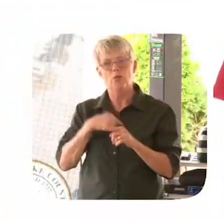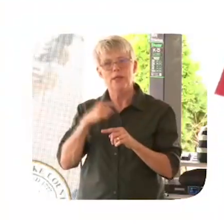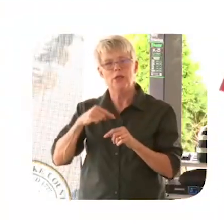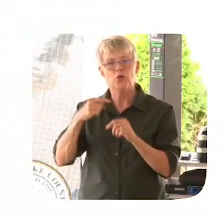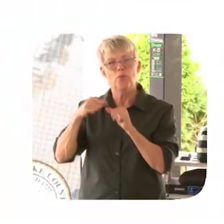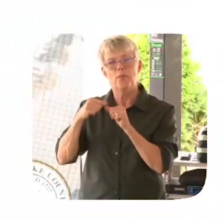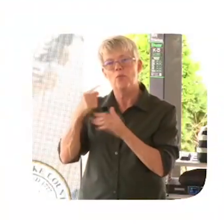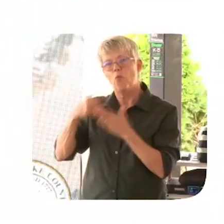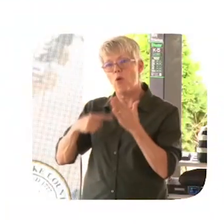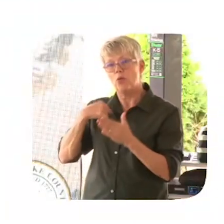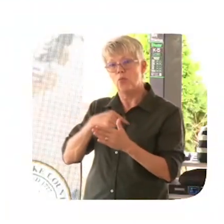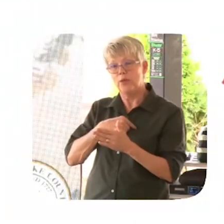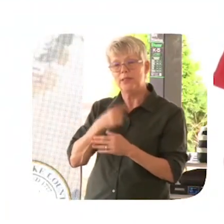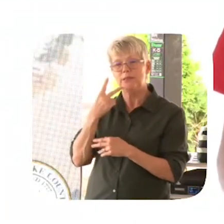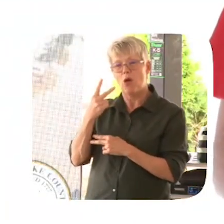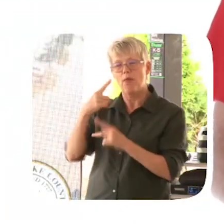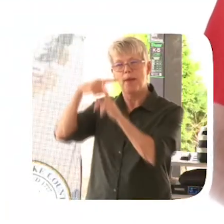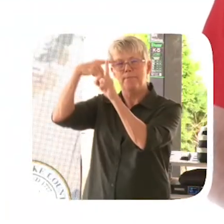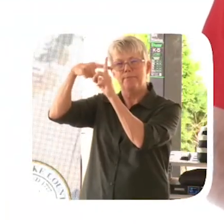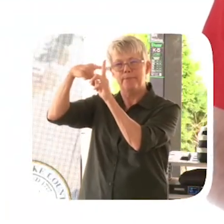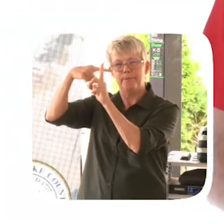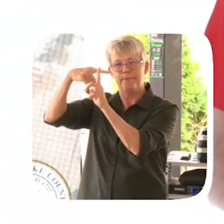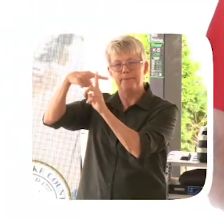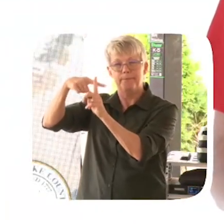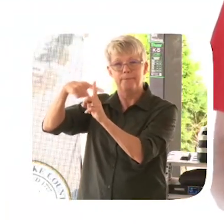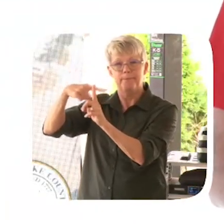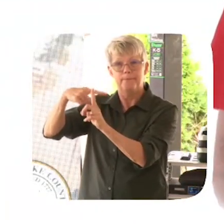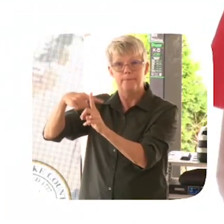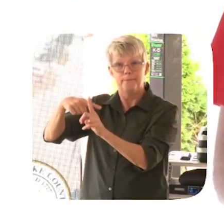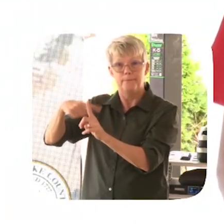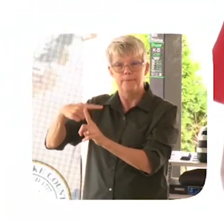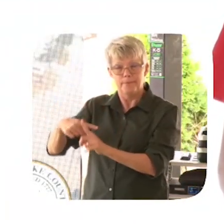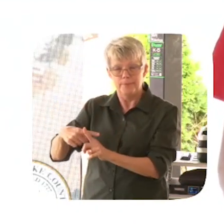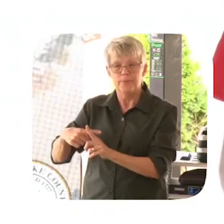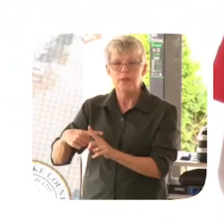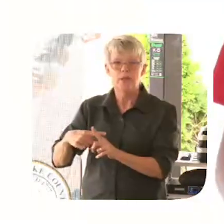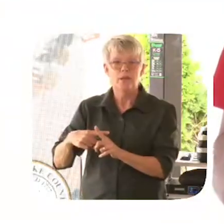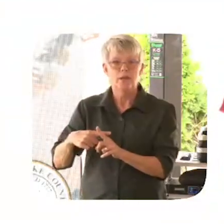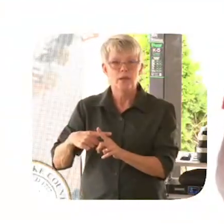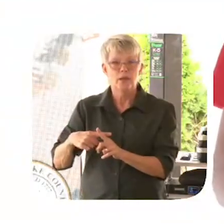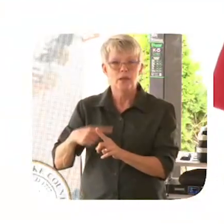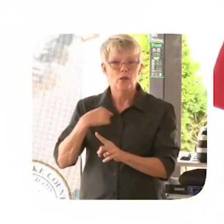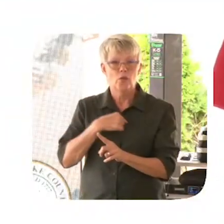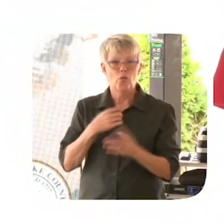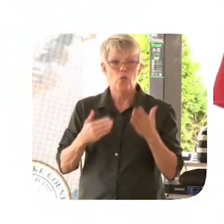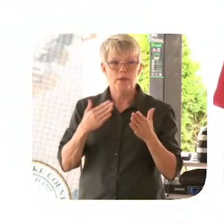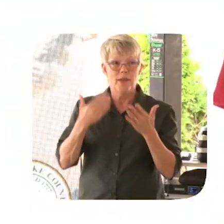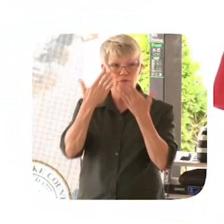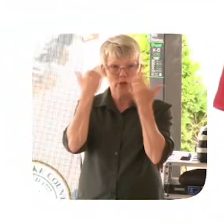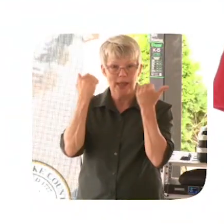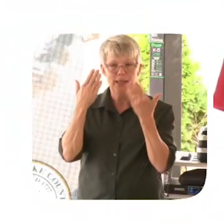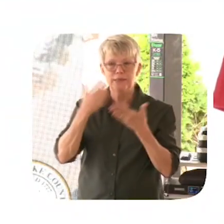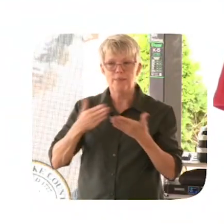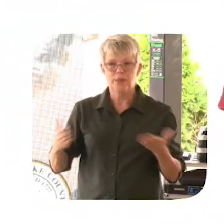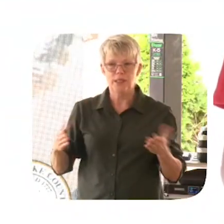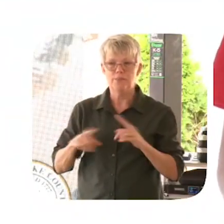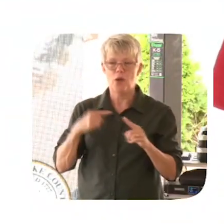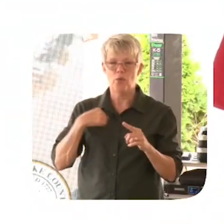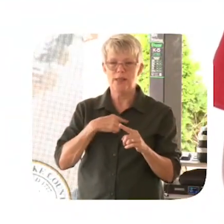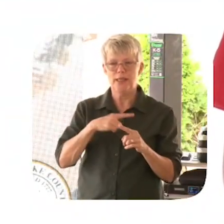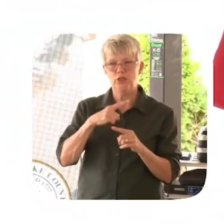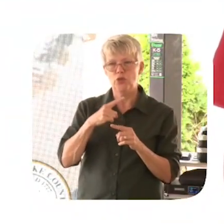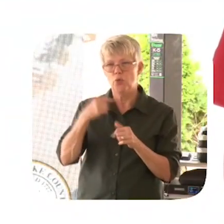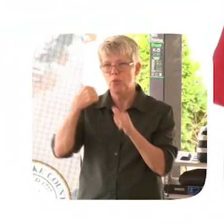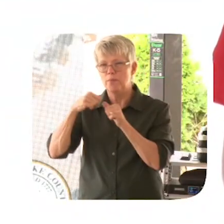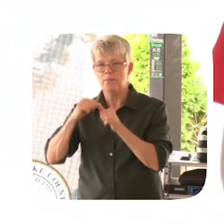very best we saw during that time as well. I want to make sure that we may forget some things, but that we don't forget the very